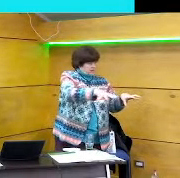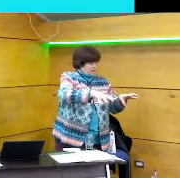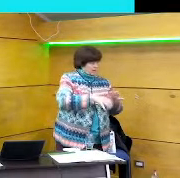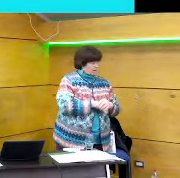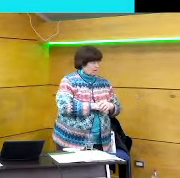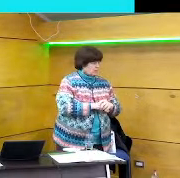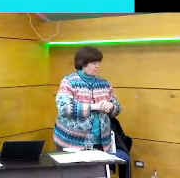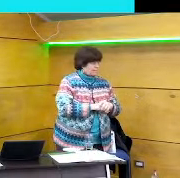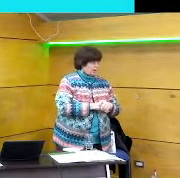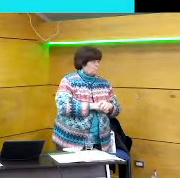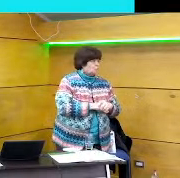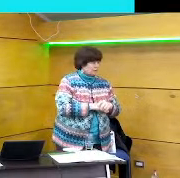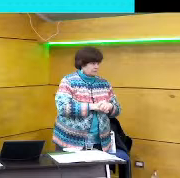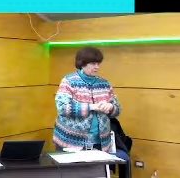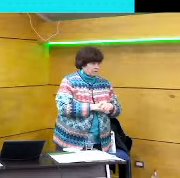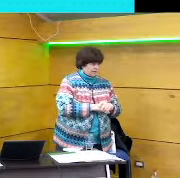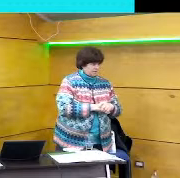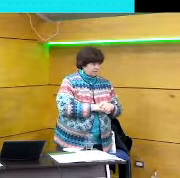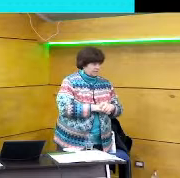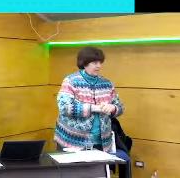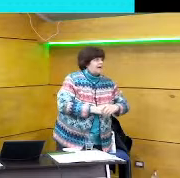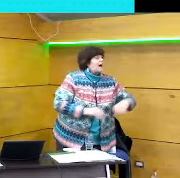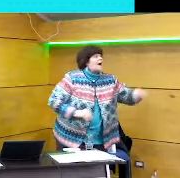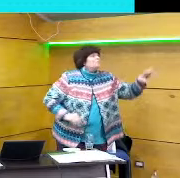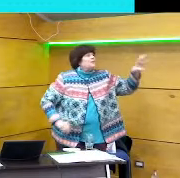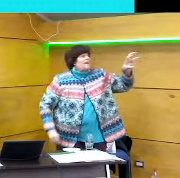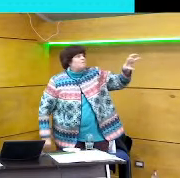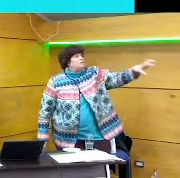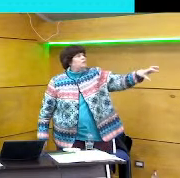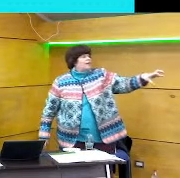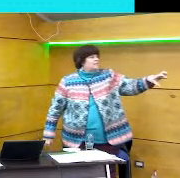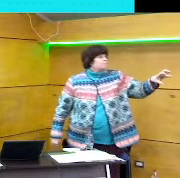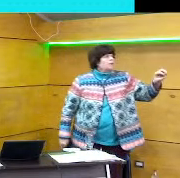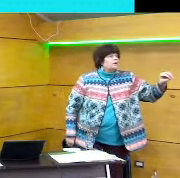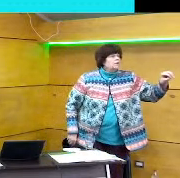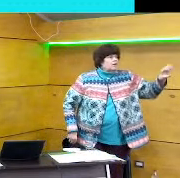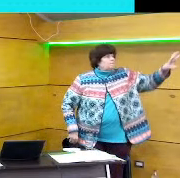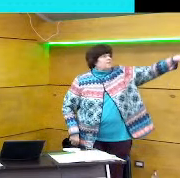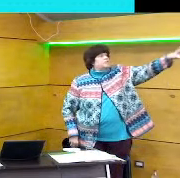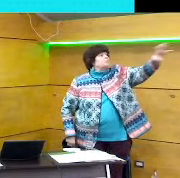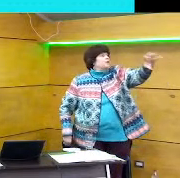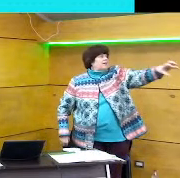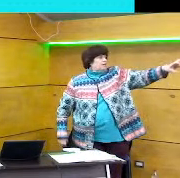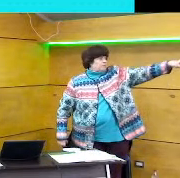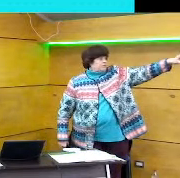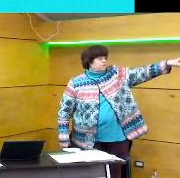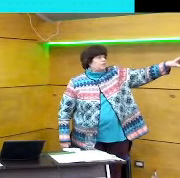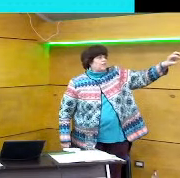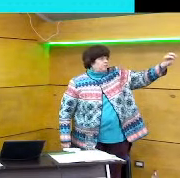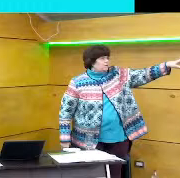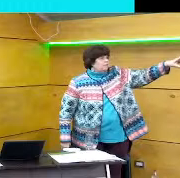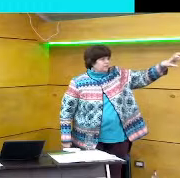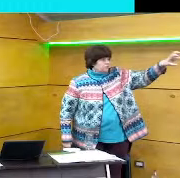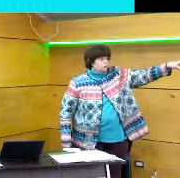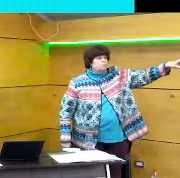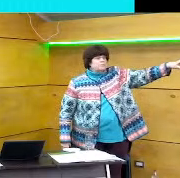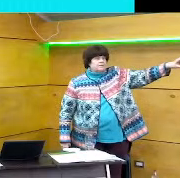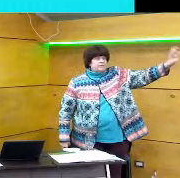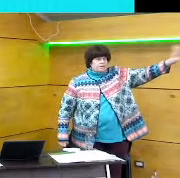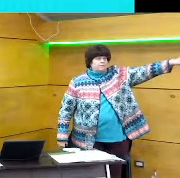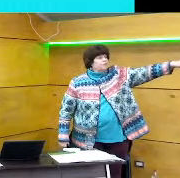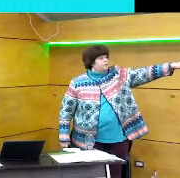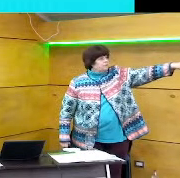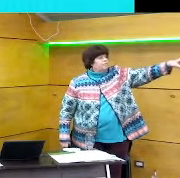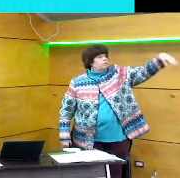and I'm working the crowd, I'm going to have you guys partner up and spread out so that you have little